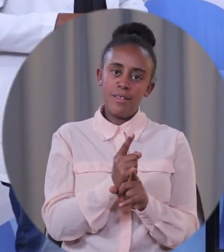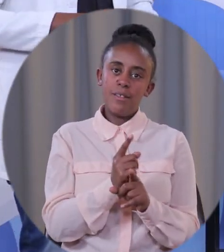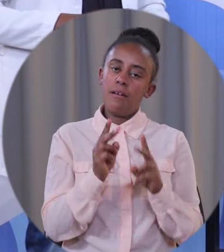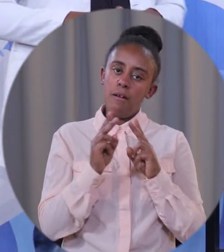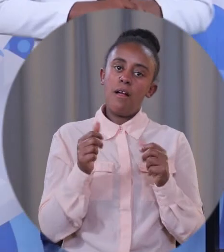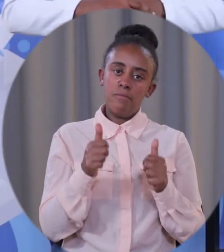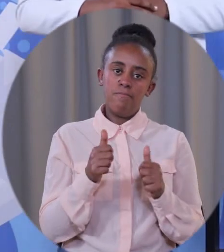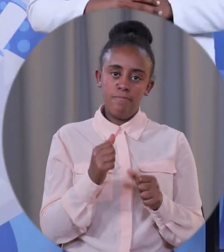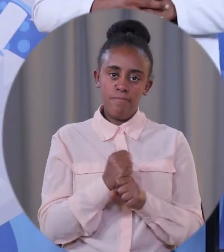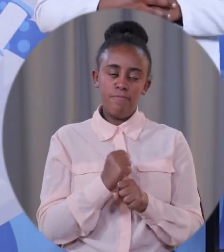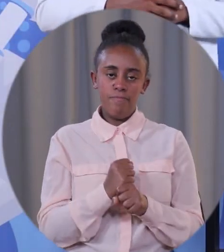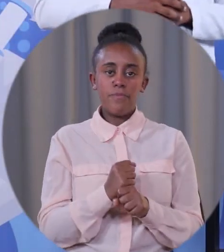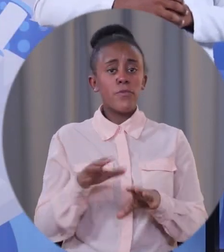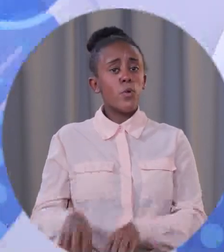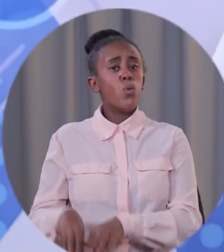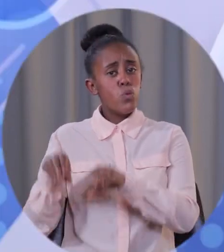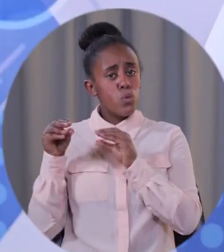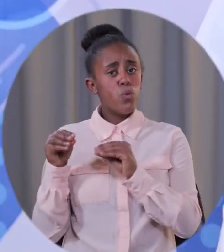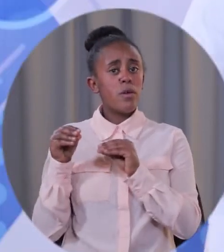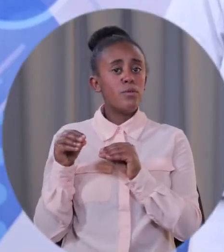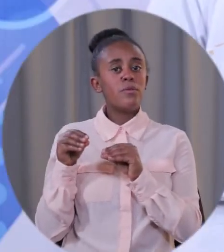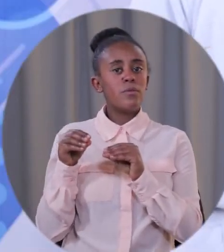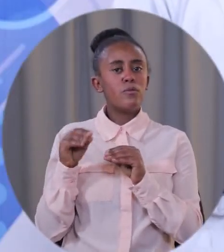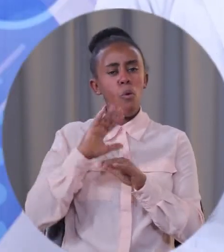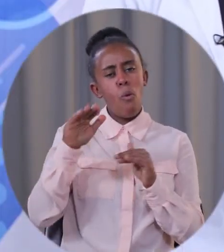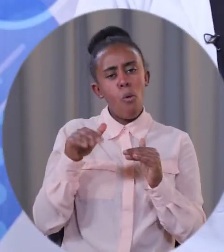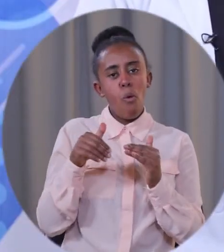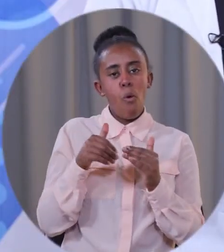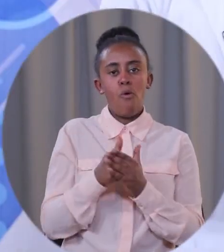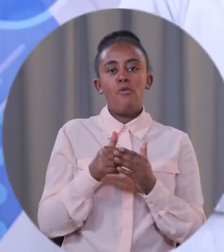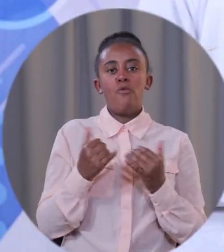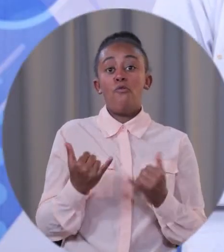job. Students, it's all for today.